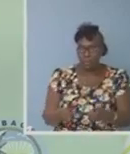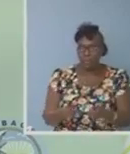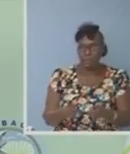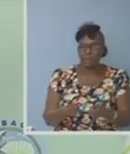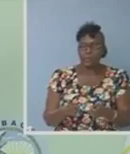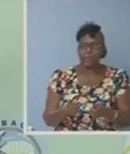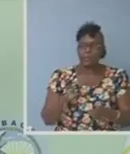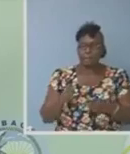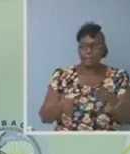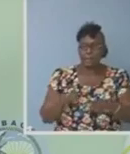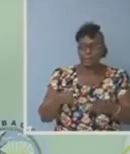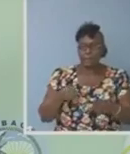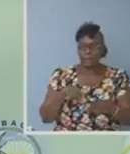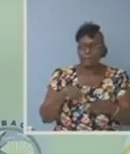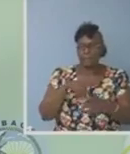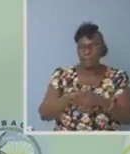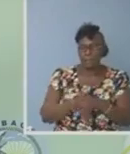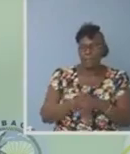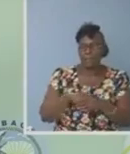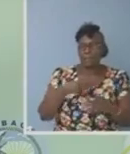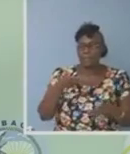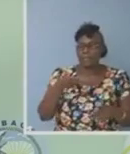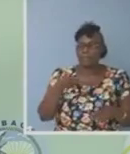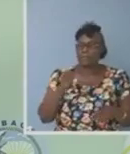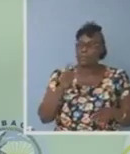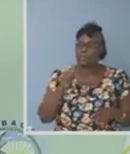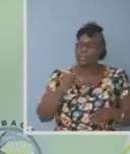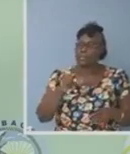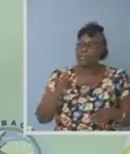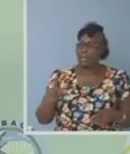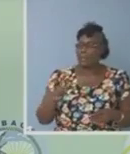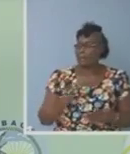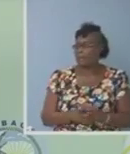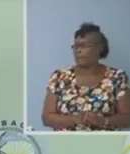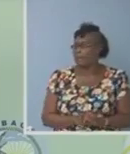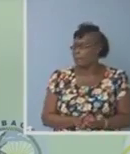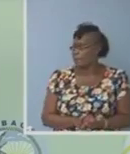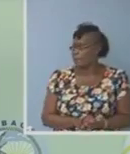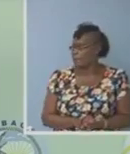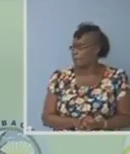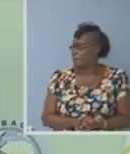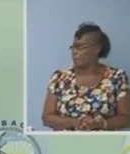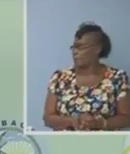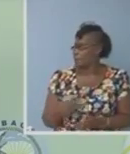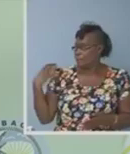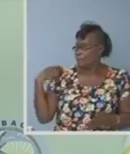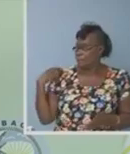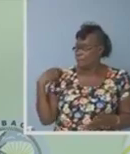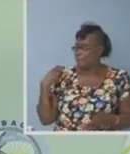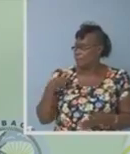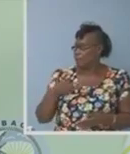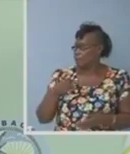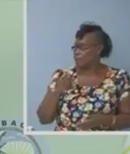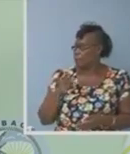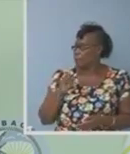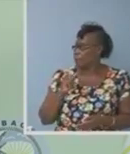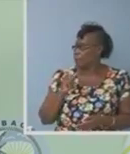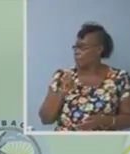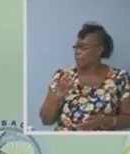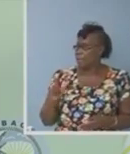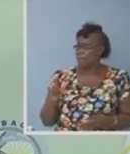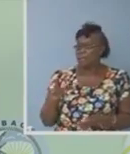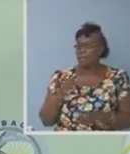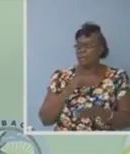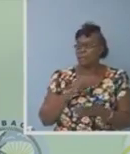the fact that at my last count on the weekend and on